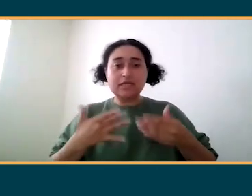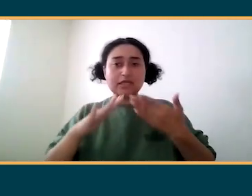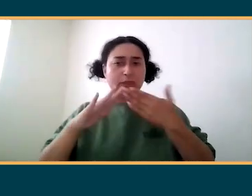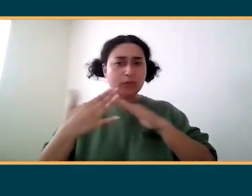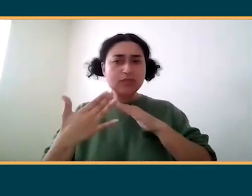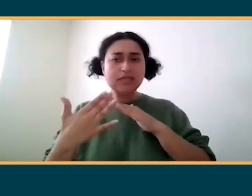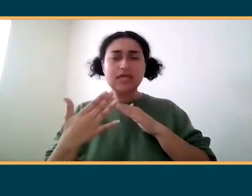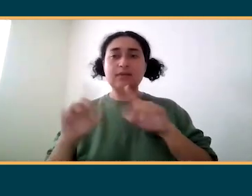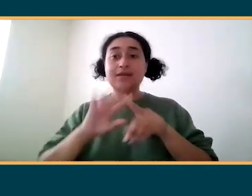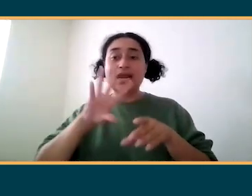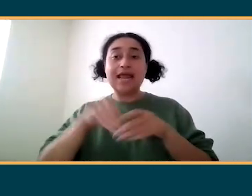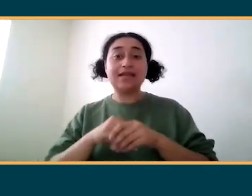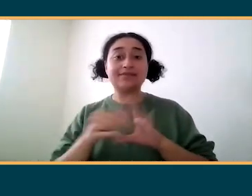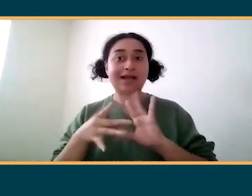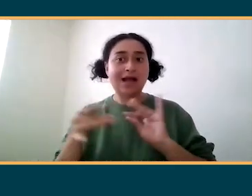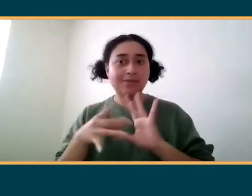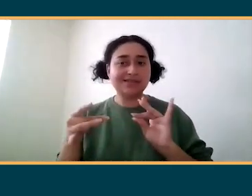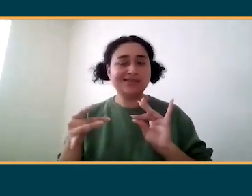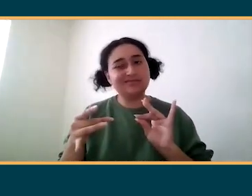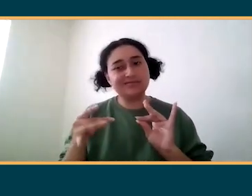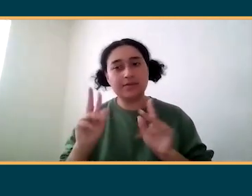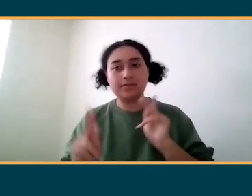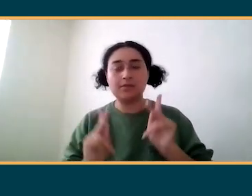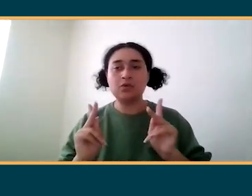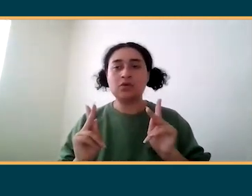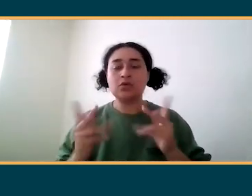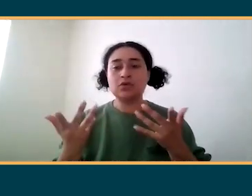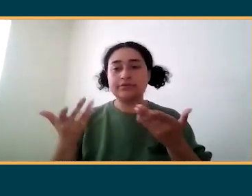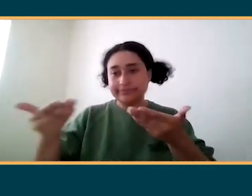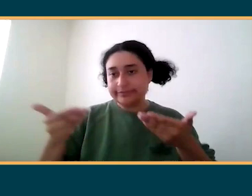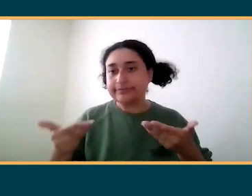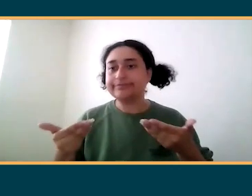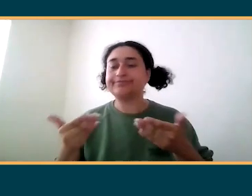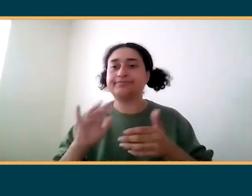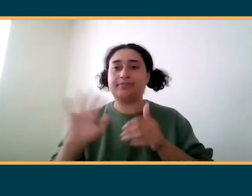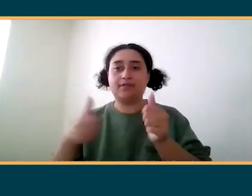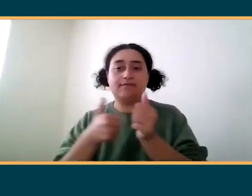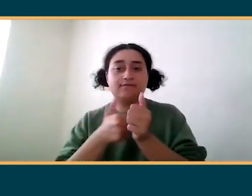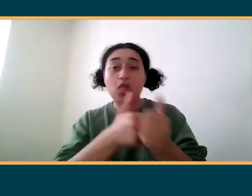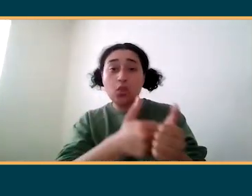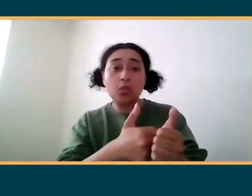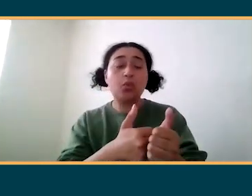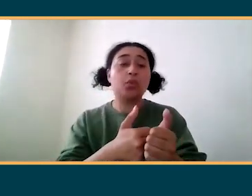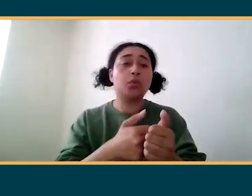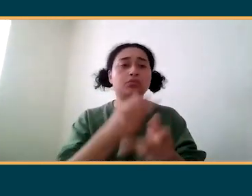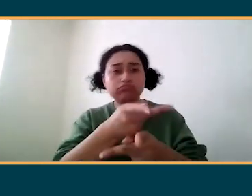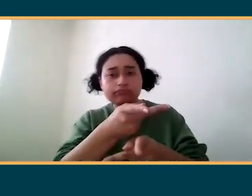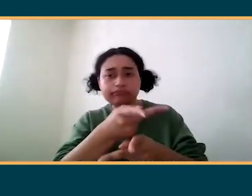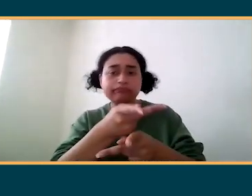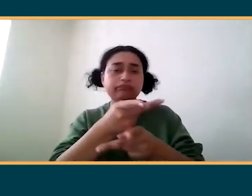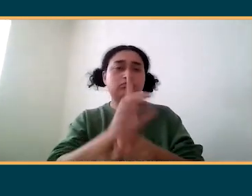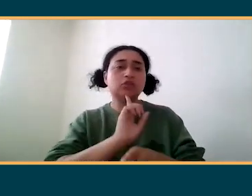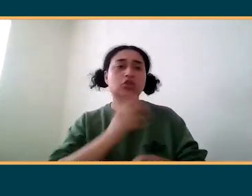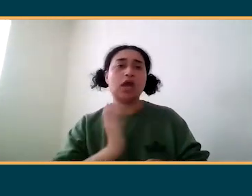But even in our comments, there are people who are here to follow, to make sure that